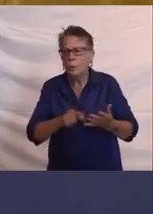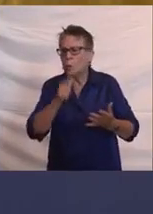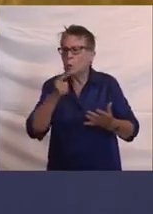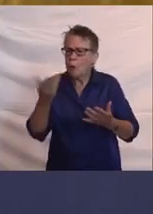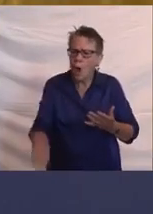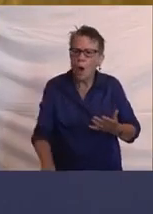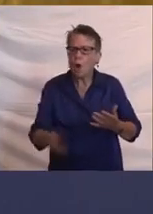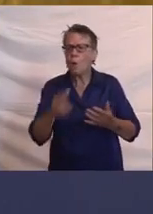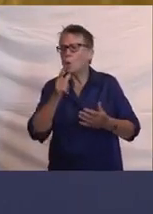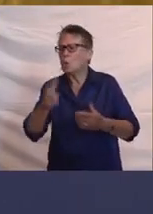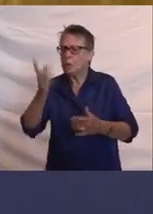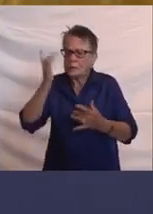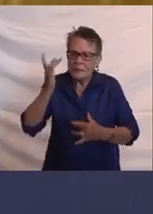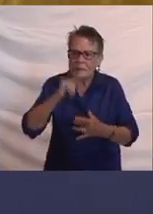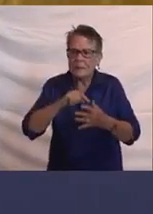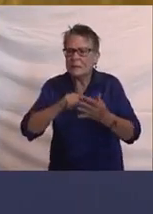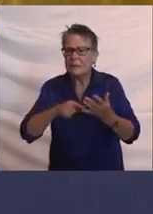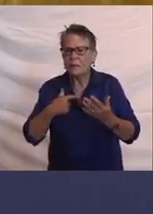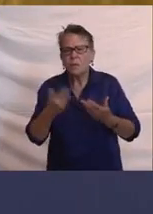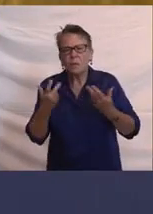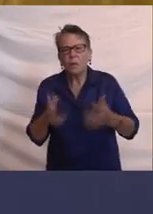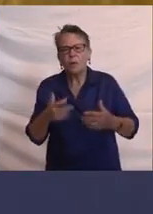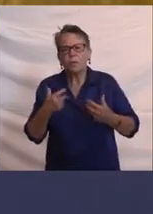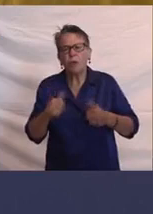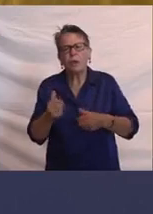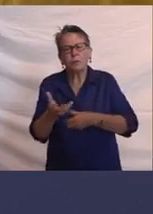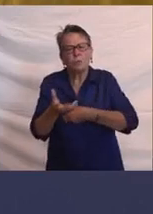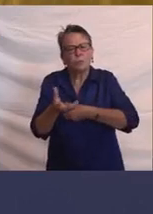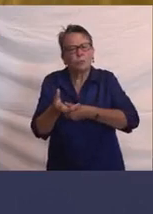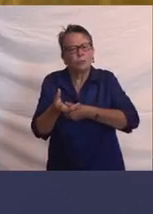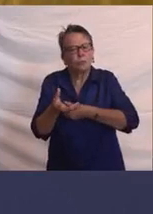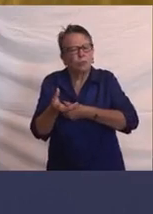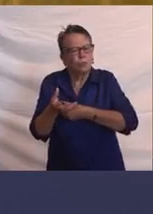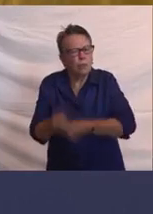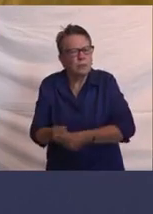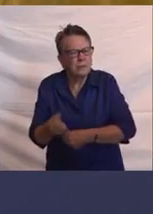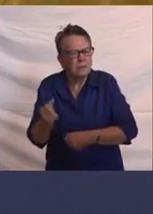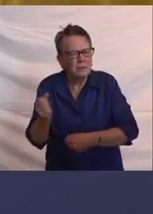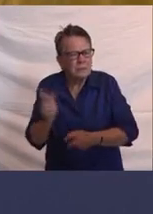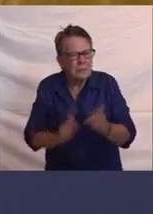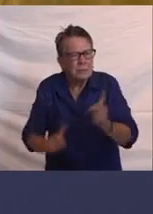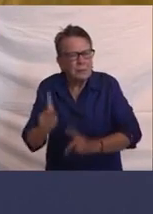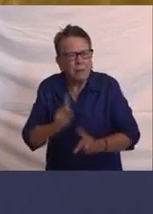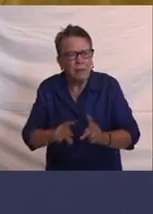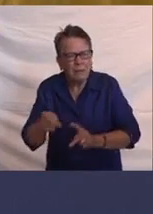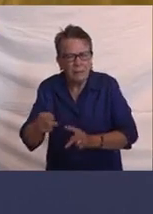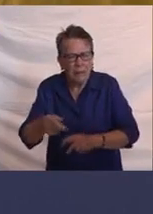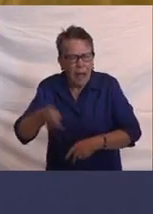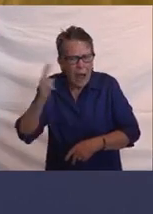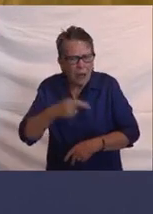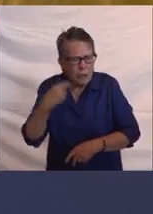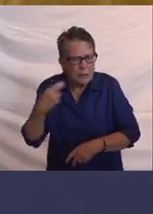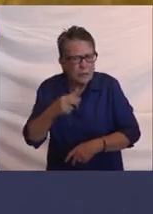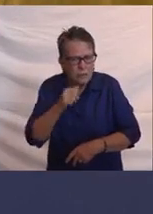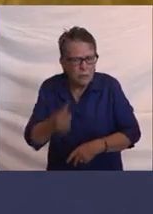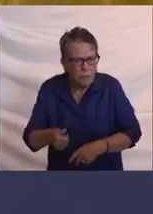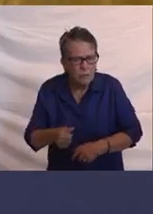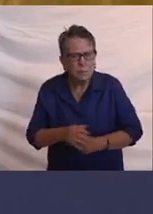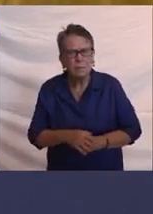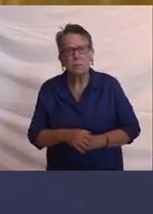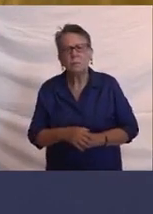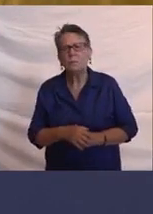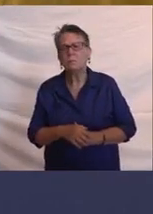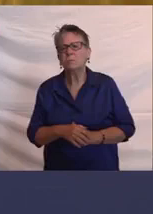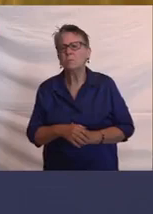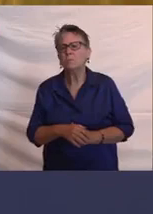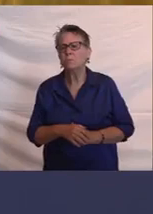going to continue to do. Thank you. Joey, is that you? Yes. Okay, how are you? Doing good. How are you? I'm good, thanks.